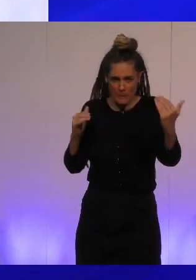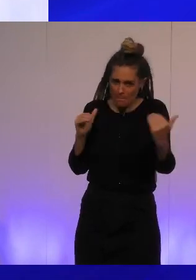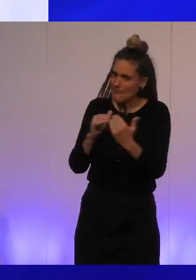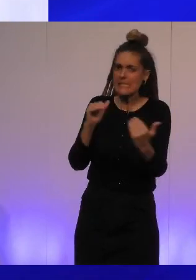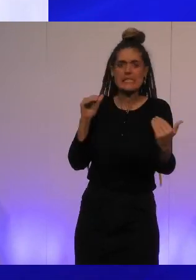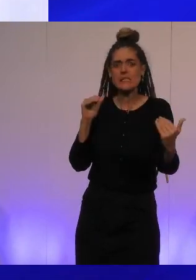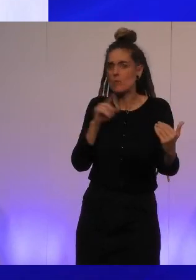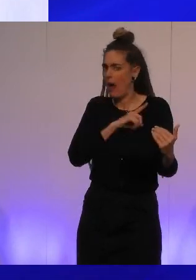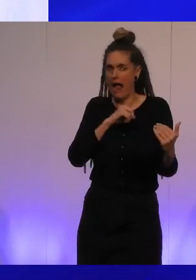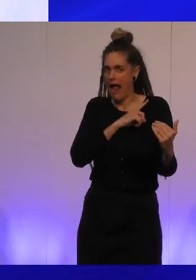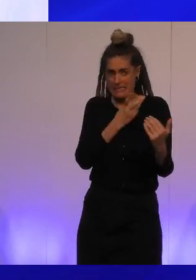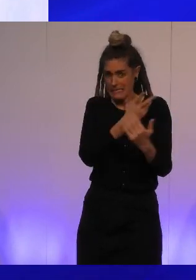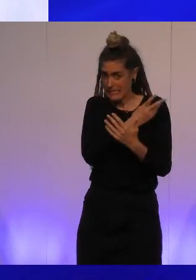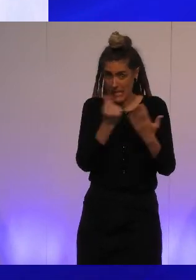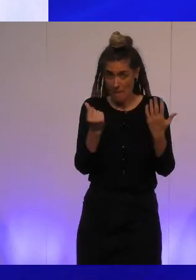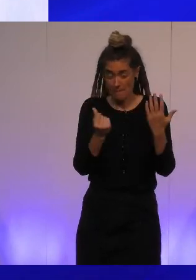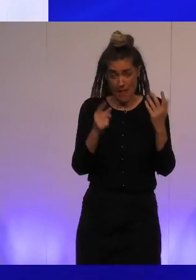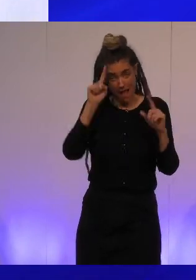have been difficult to